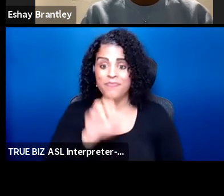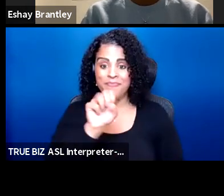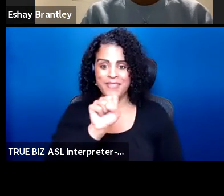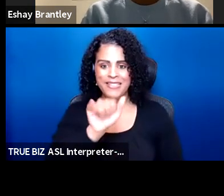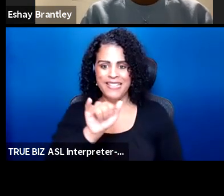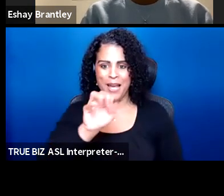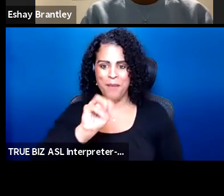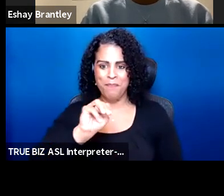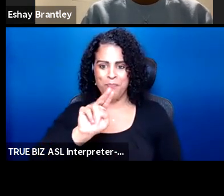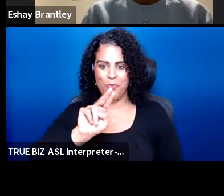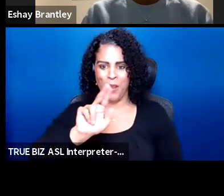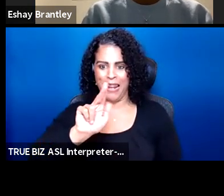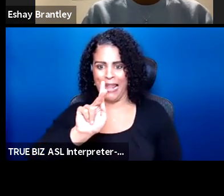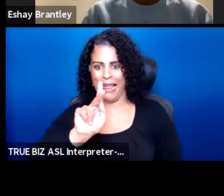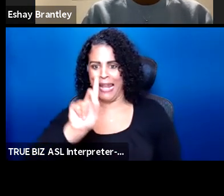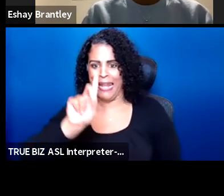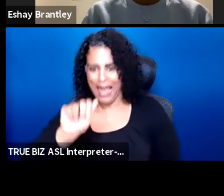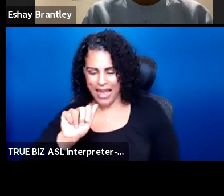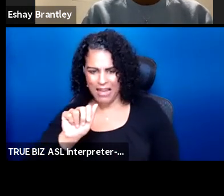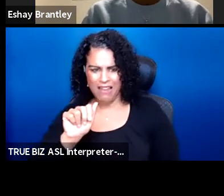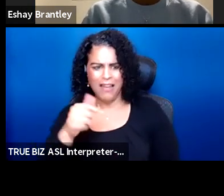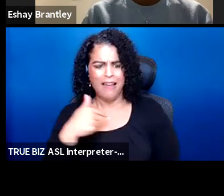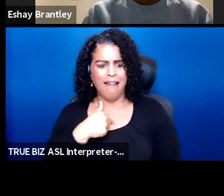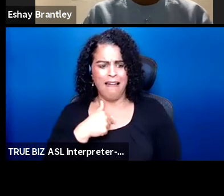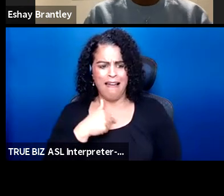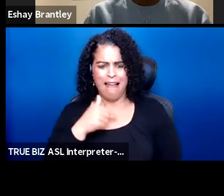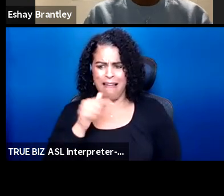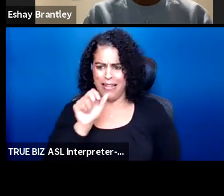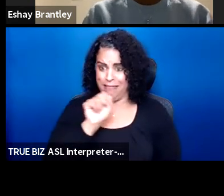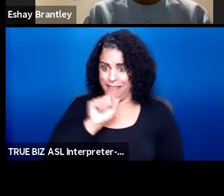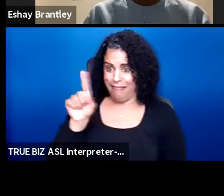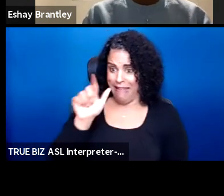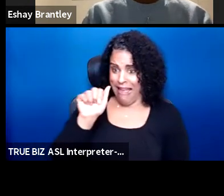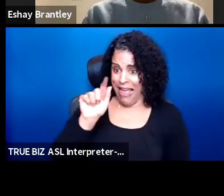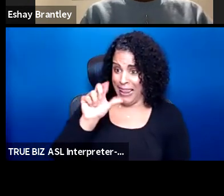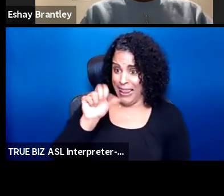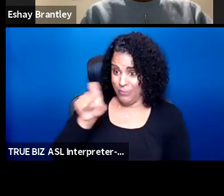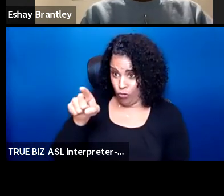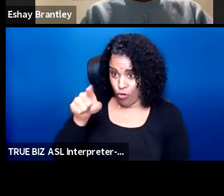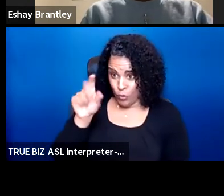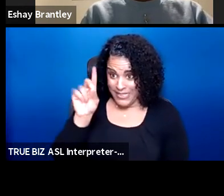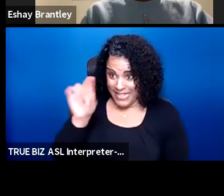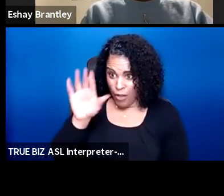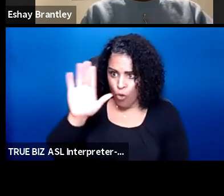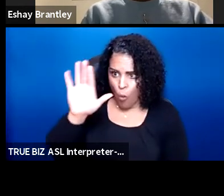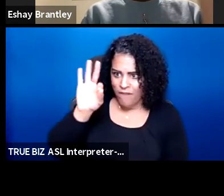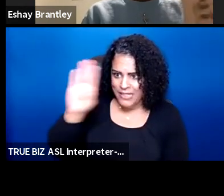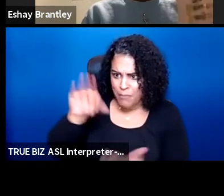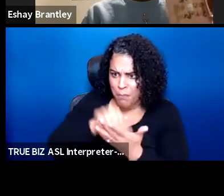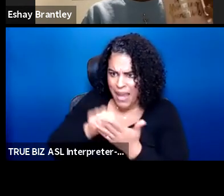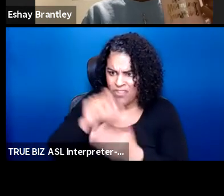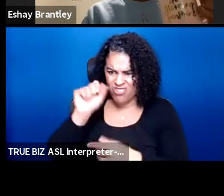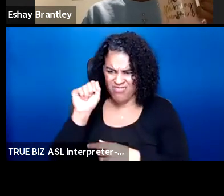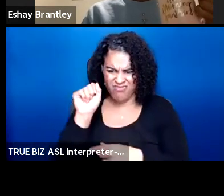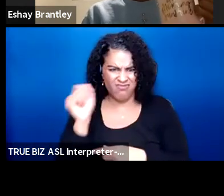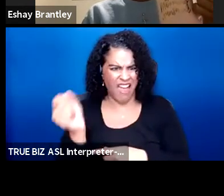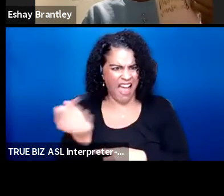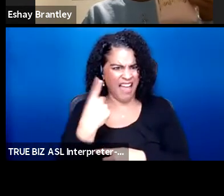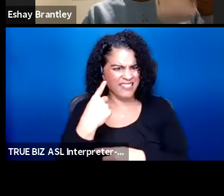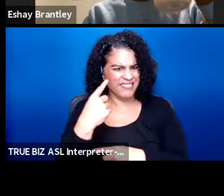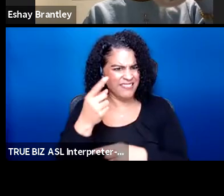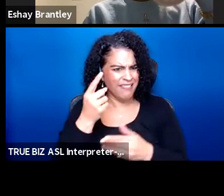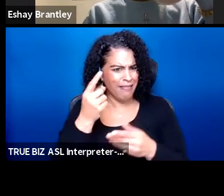it back to you, because when you posed this question on your Facebook page, I want to say last month, or